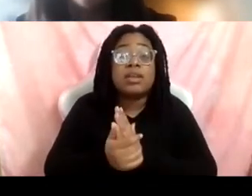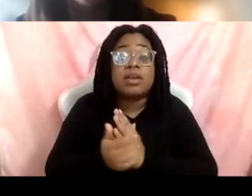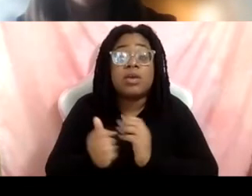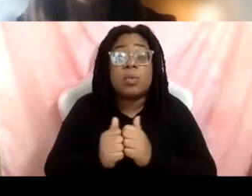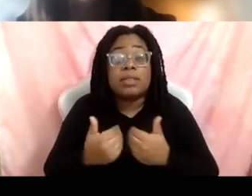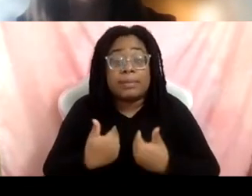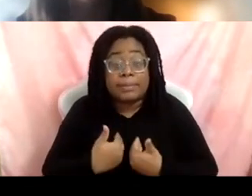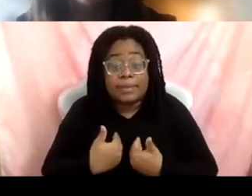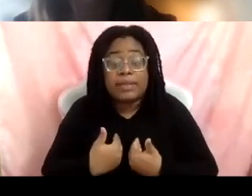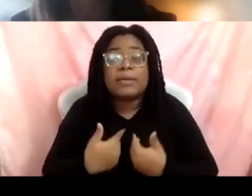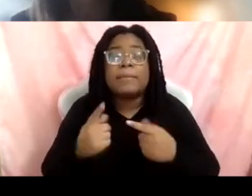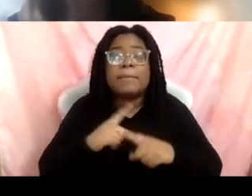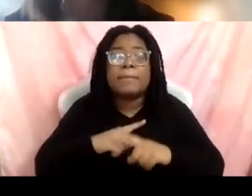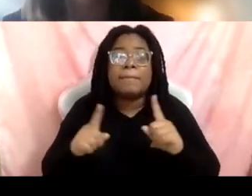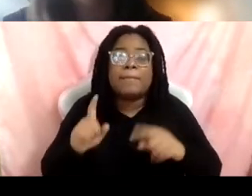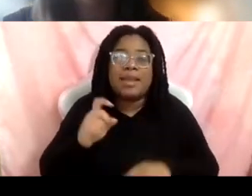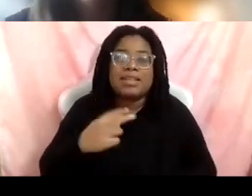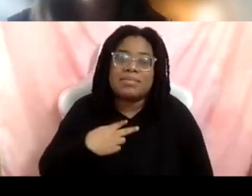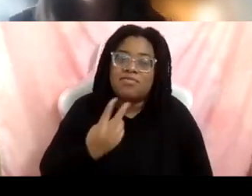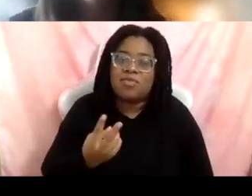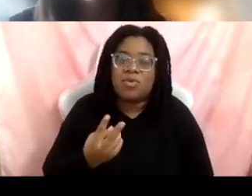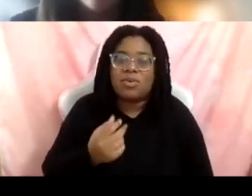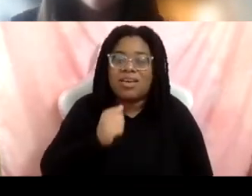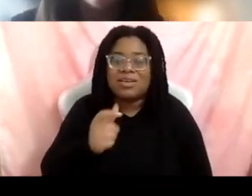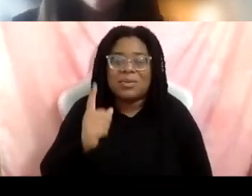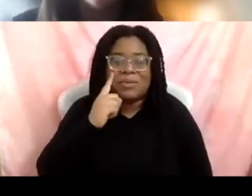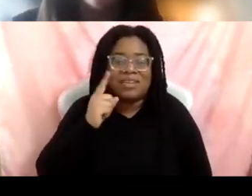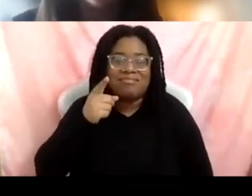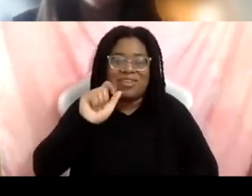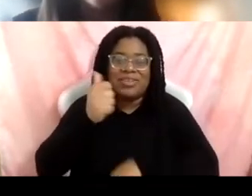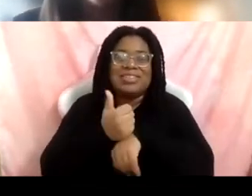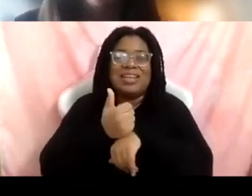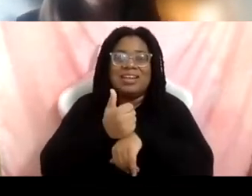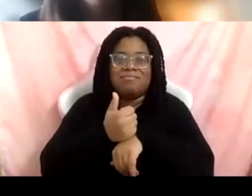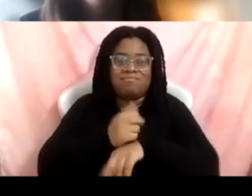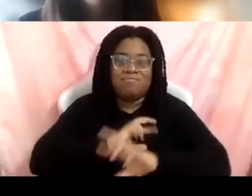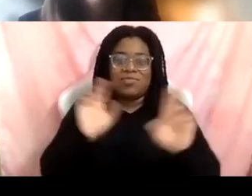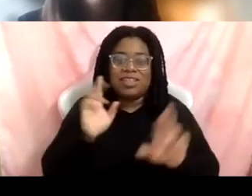me, but I definitely had to be vocal. Like you said, I don't think they're set up necessarily for it.